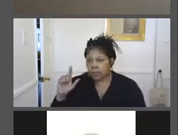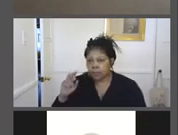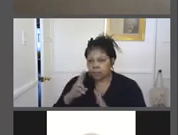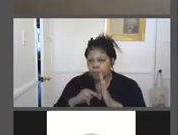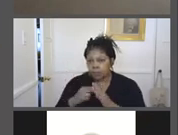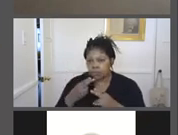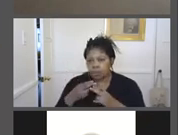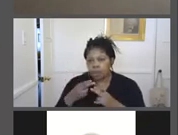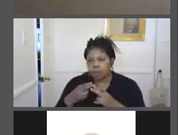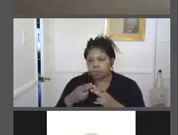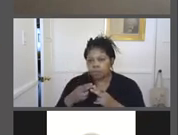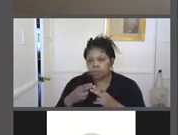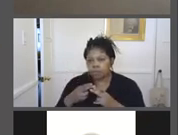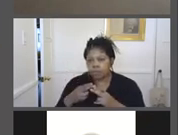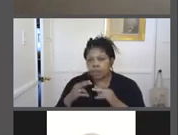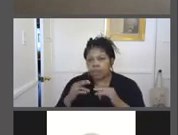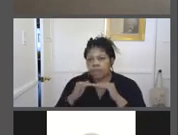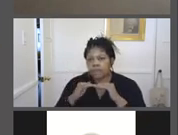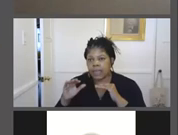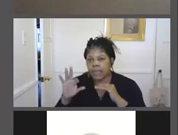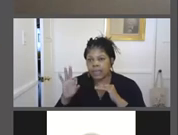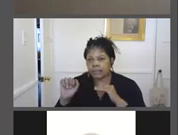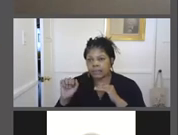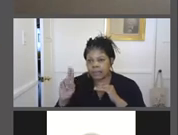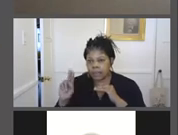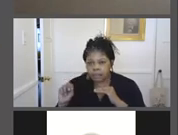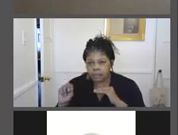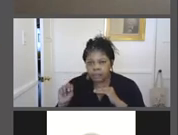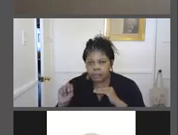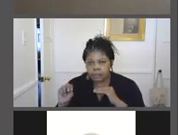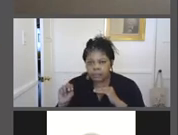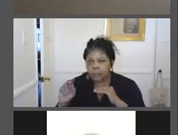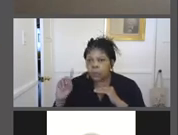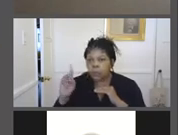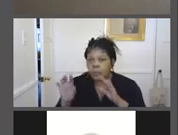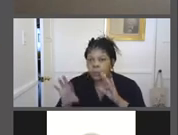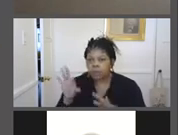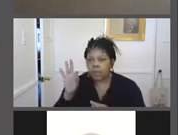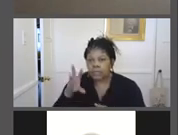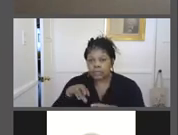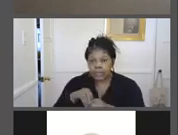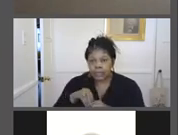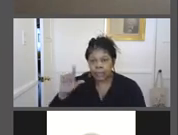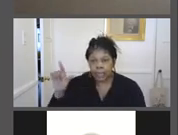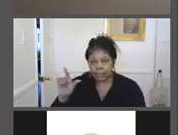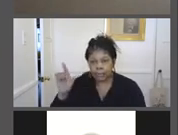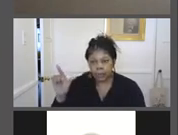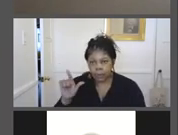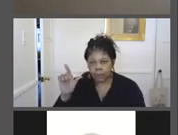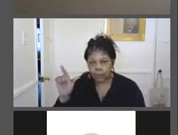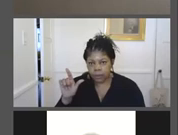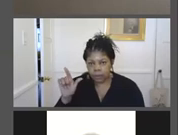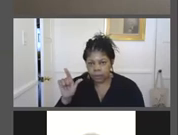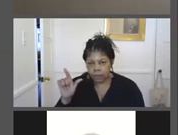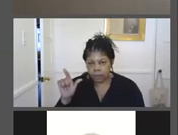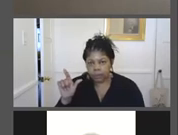fan. So again, define that. It's going to be in the libraries. So I'm going to go ahead and I'm going to bring brush